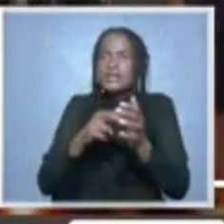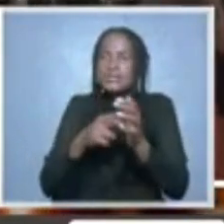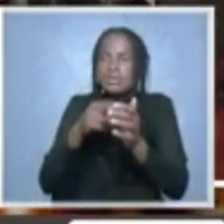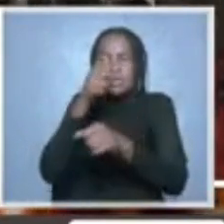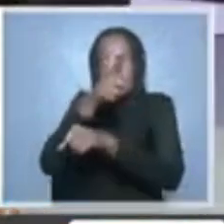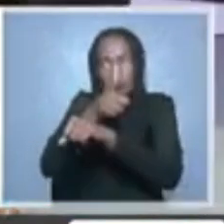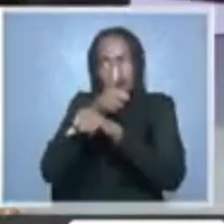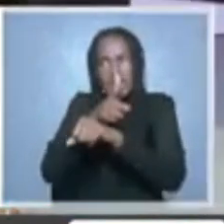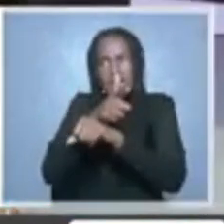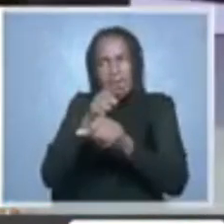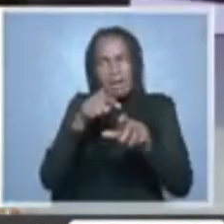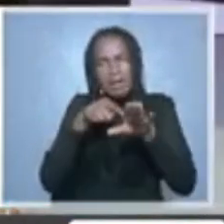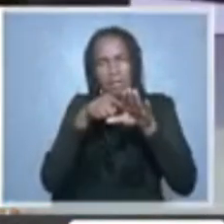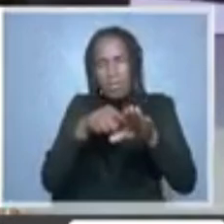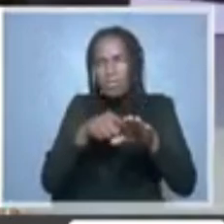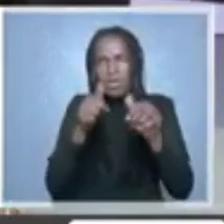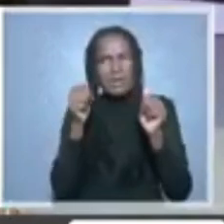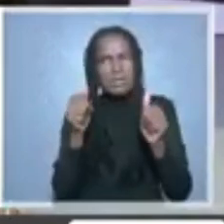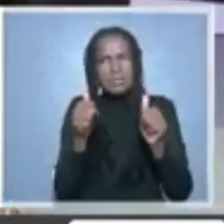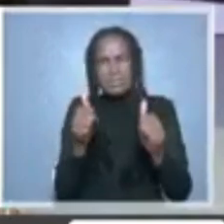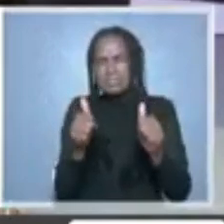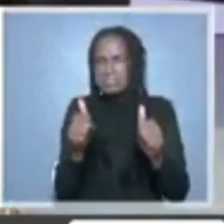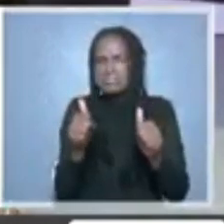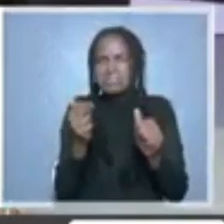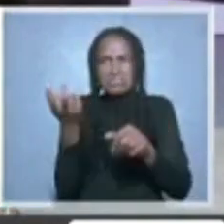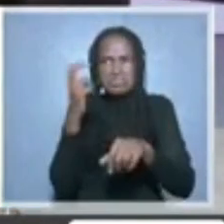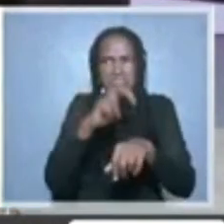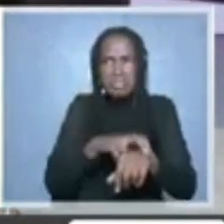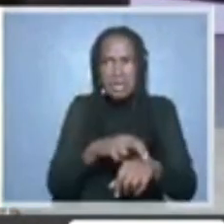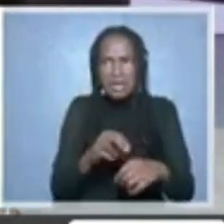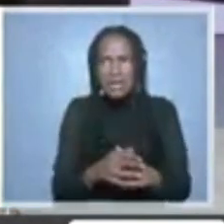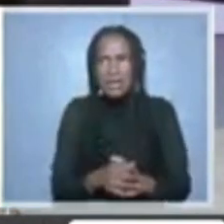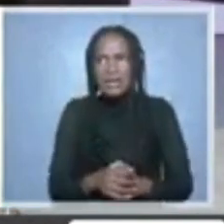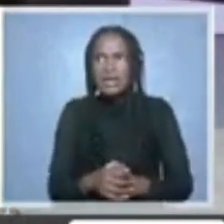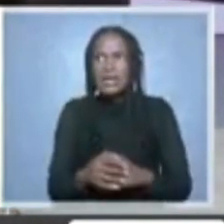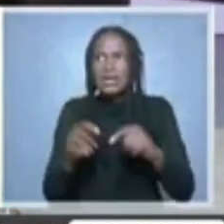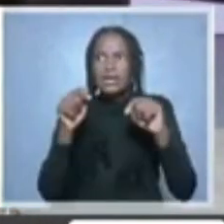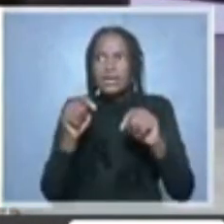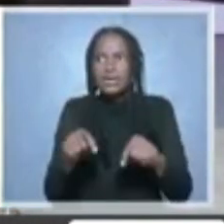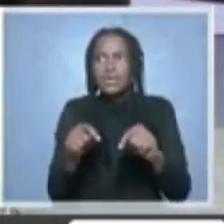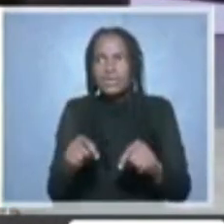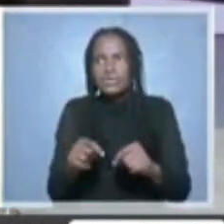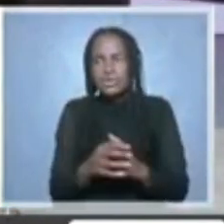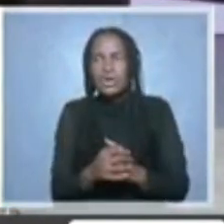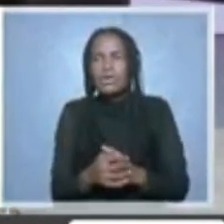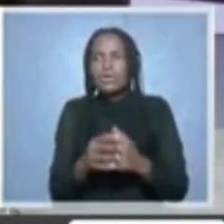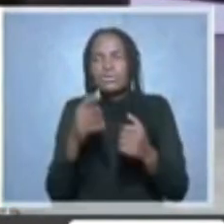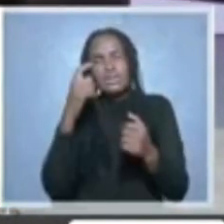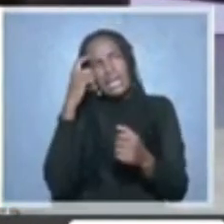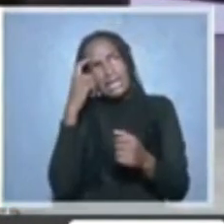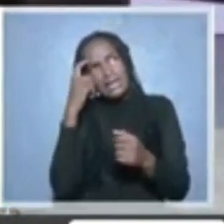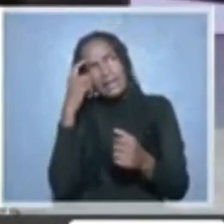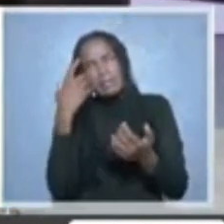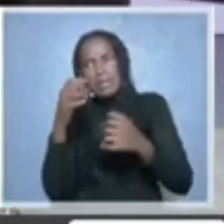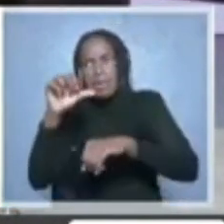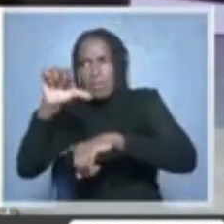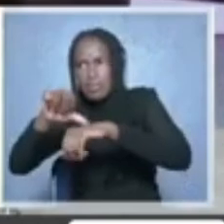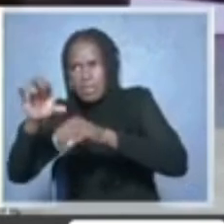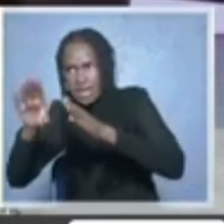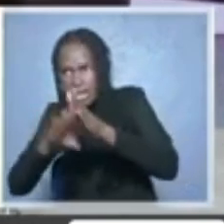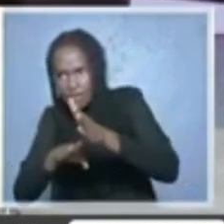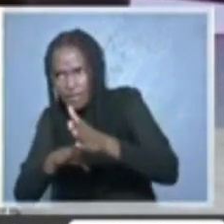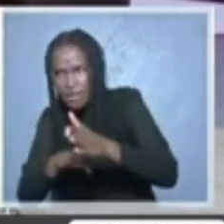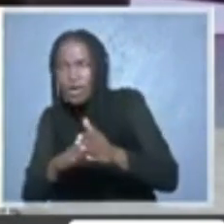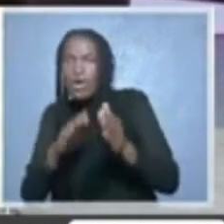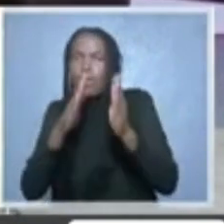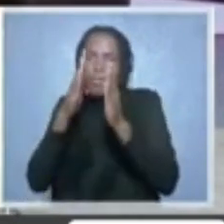stable. Yeah. But you can never take chances, so we had to build in some elements of redundancy as well, so that in the event something goes wrong, that you